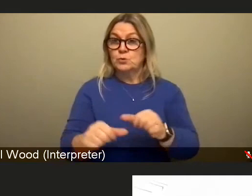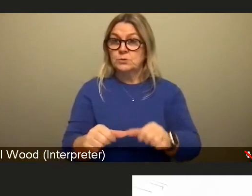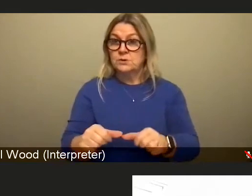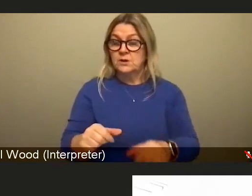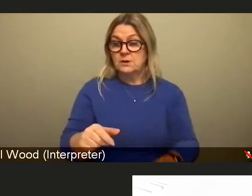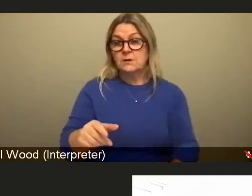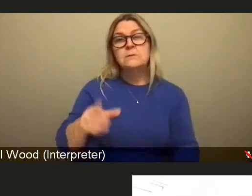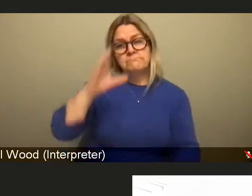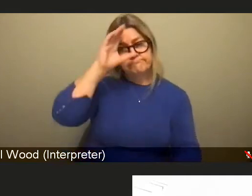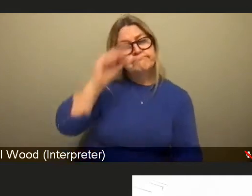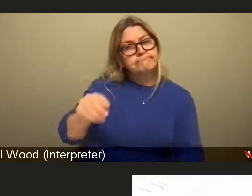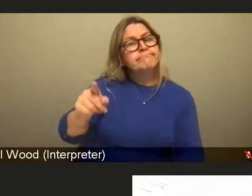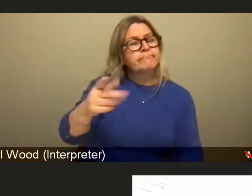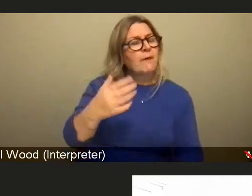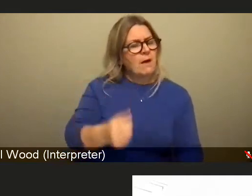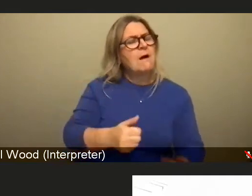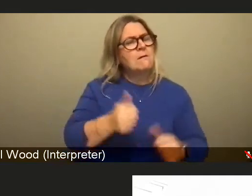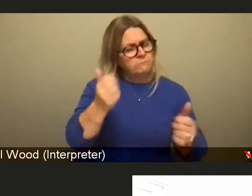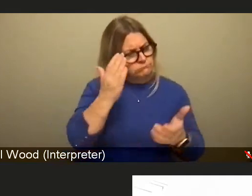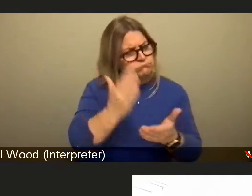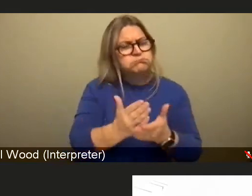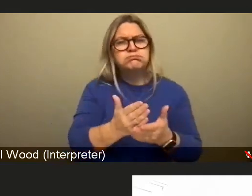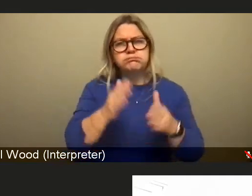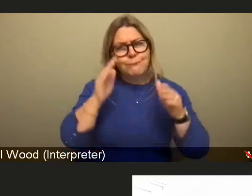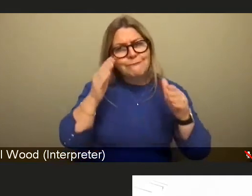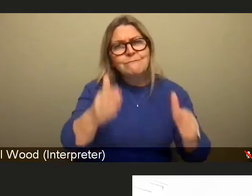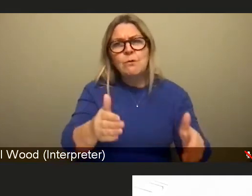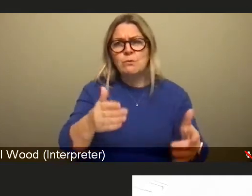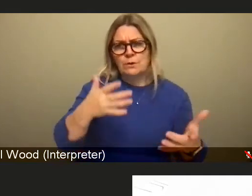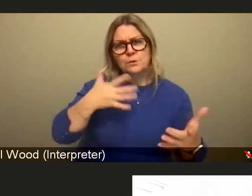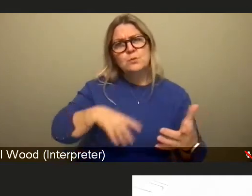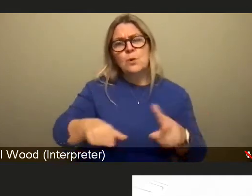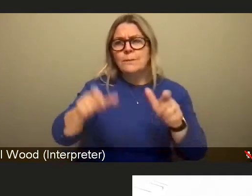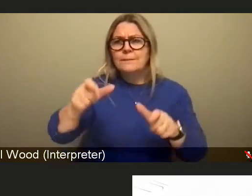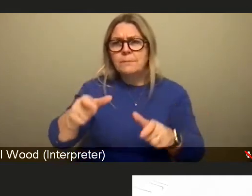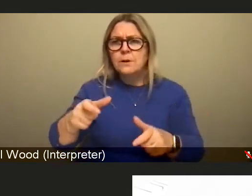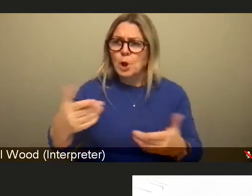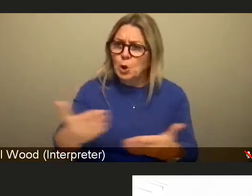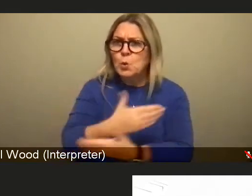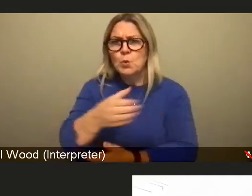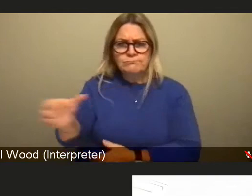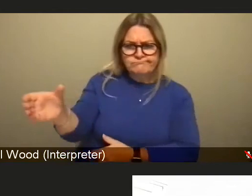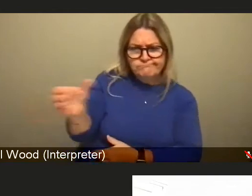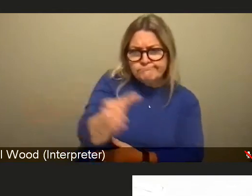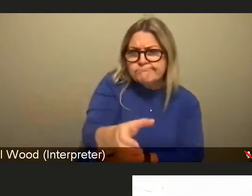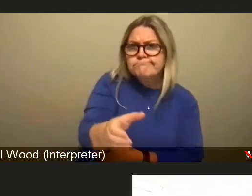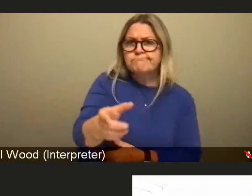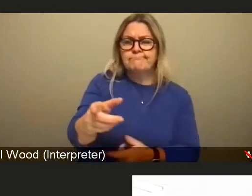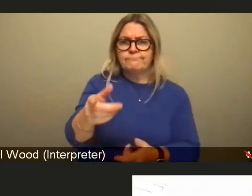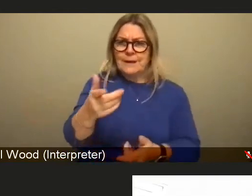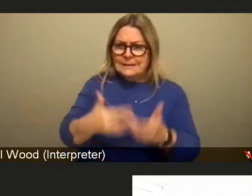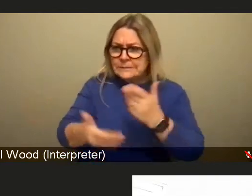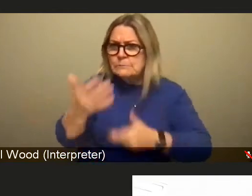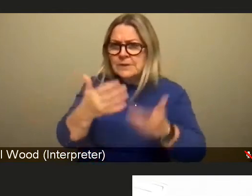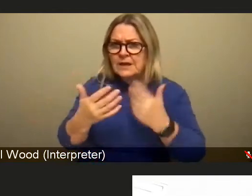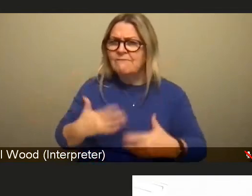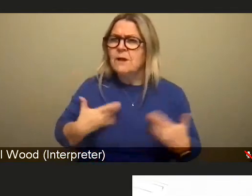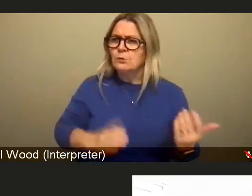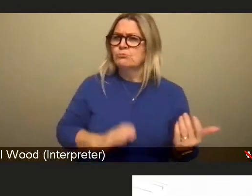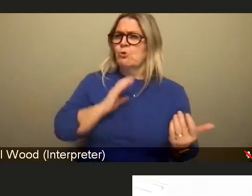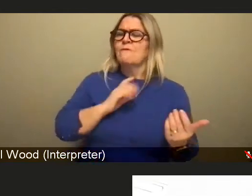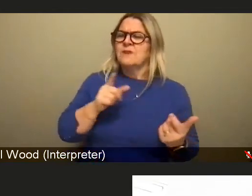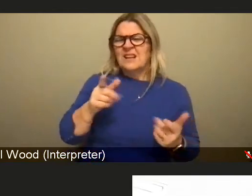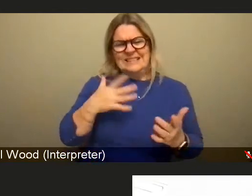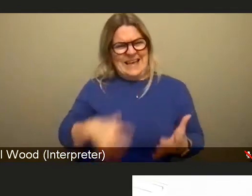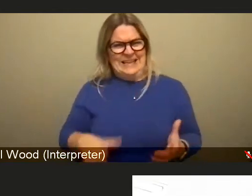this as an organisation, and we want them to feel able to come to us with any ongoing reasonable adjustments they might need. Also letting them know